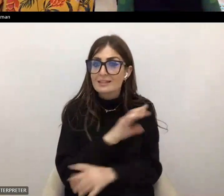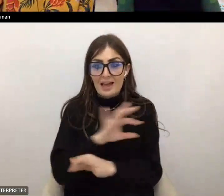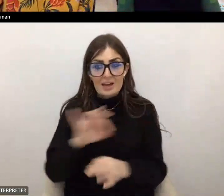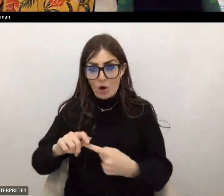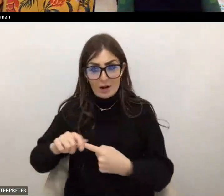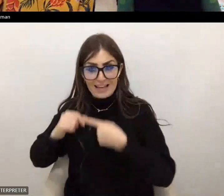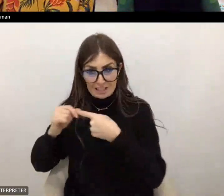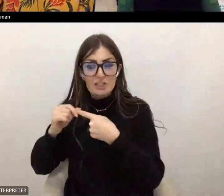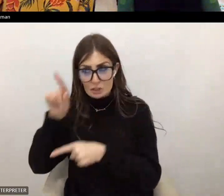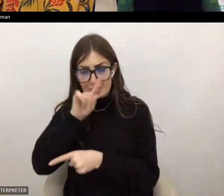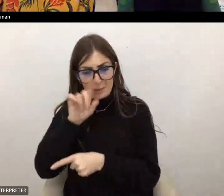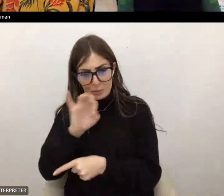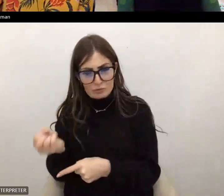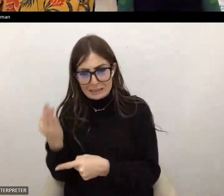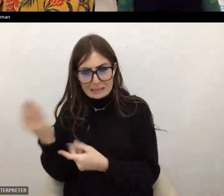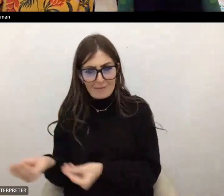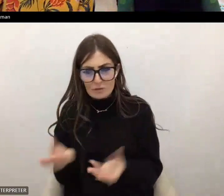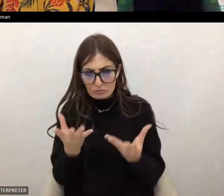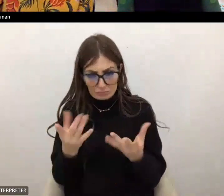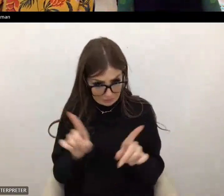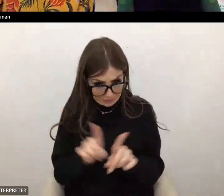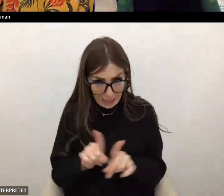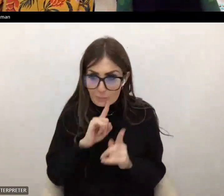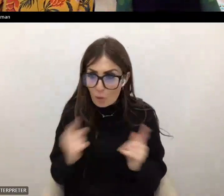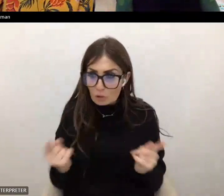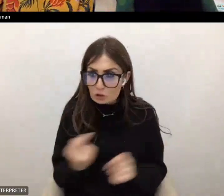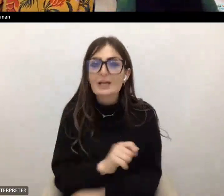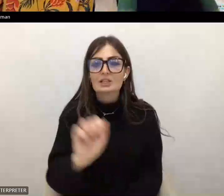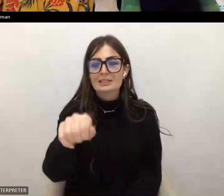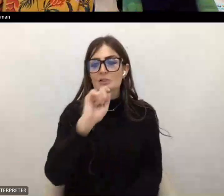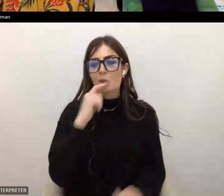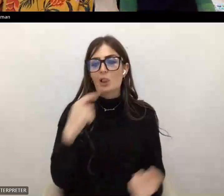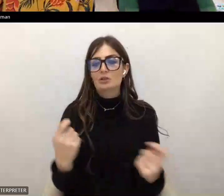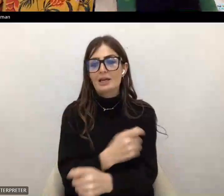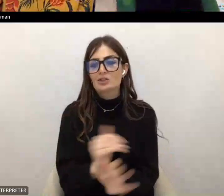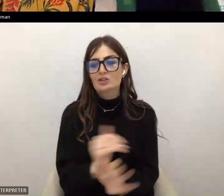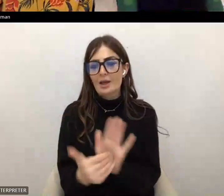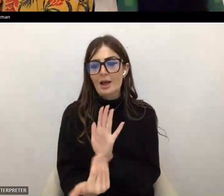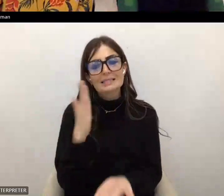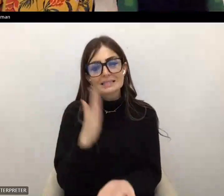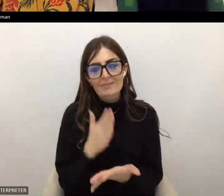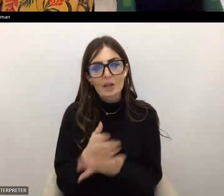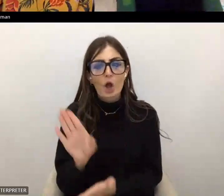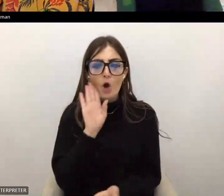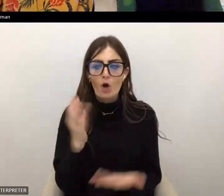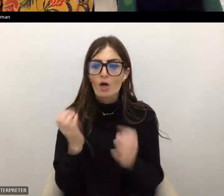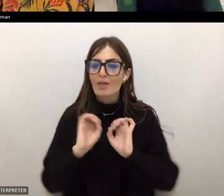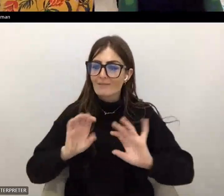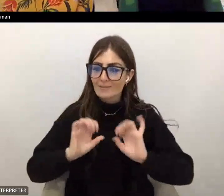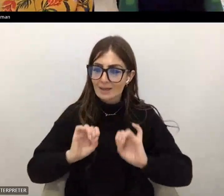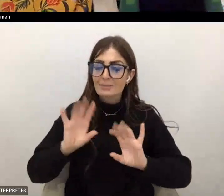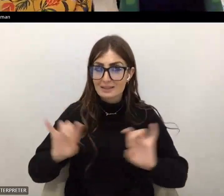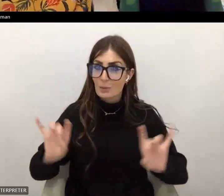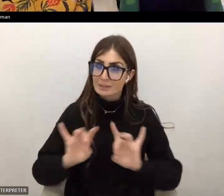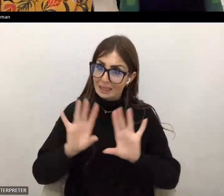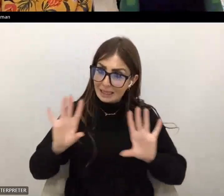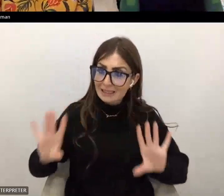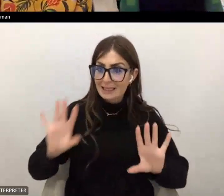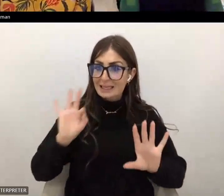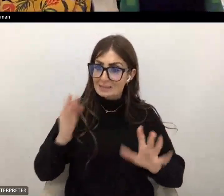not required to submit. Will this change? Yes. Yes. We've definitely heard that feedback. That came through loud and clear, especially during